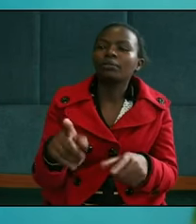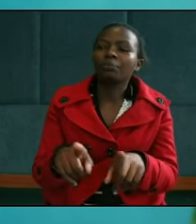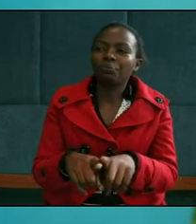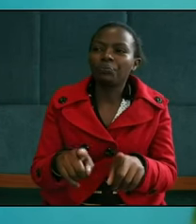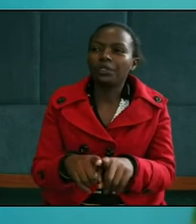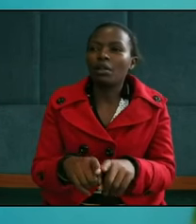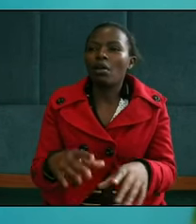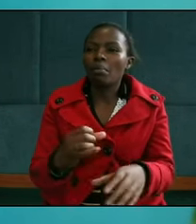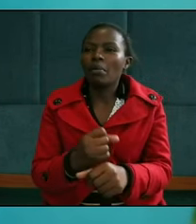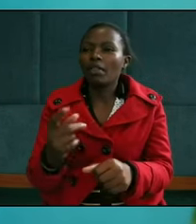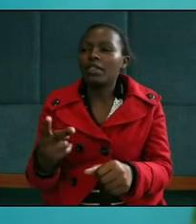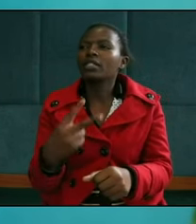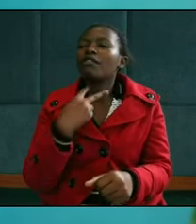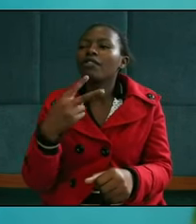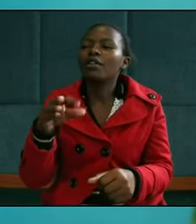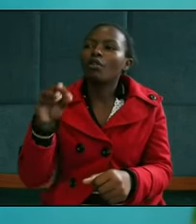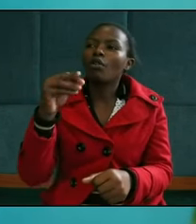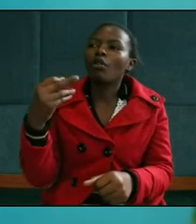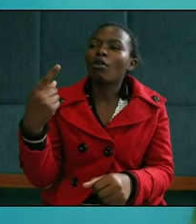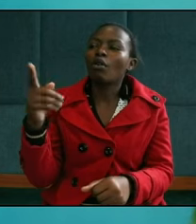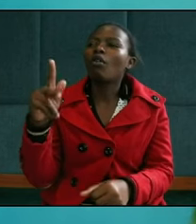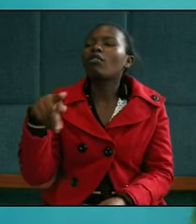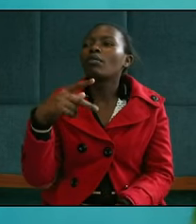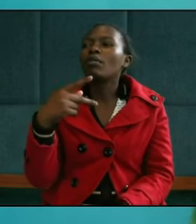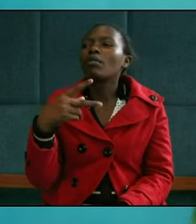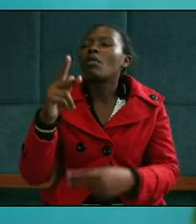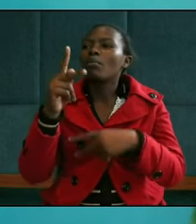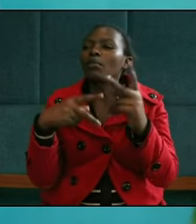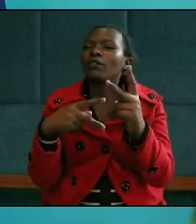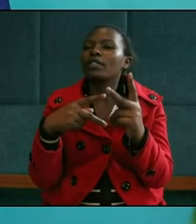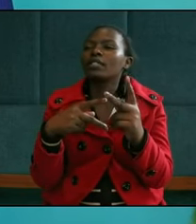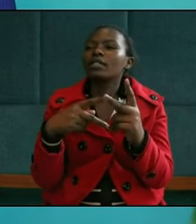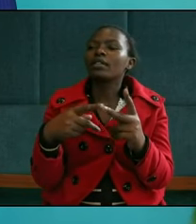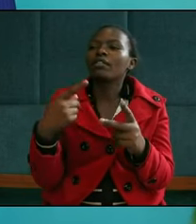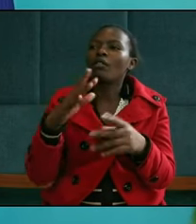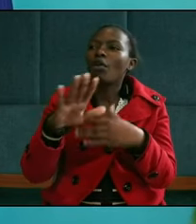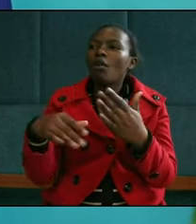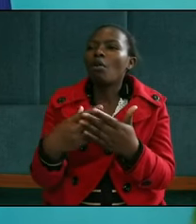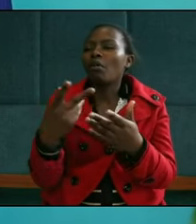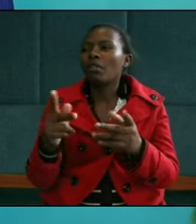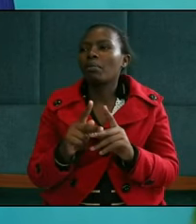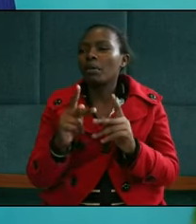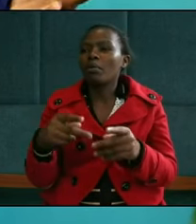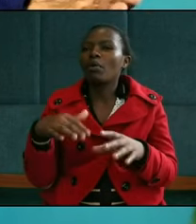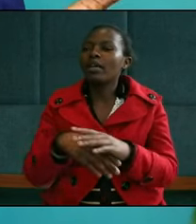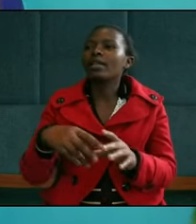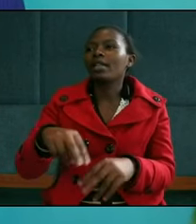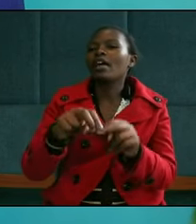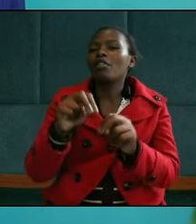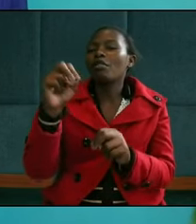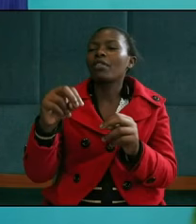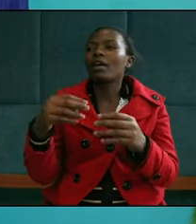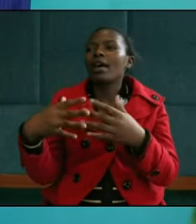make the Voice of Prophecy a national broadcast underwritten by the Union Conferences of North America. So from